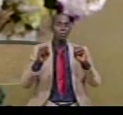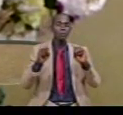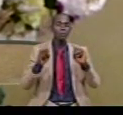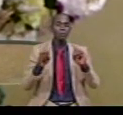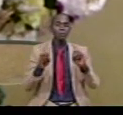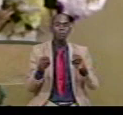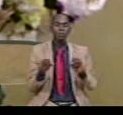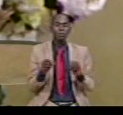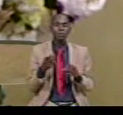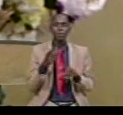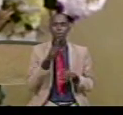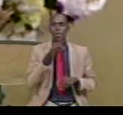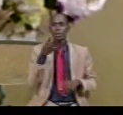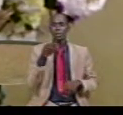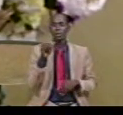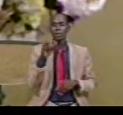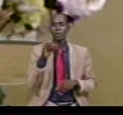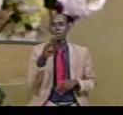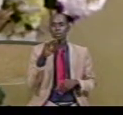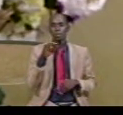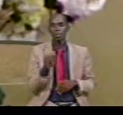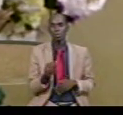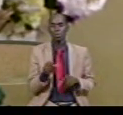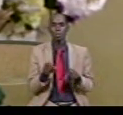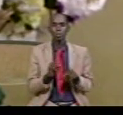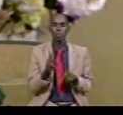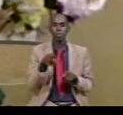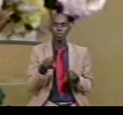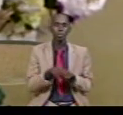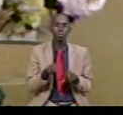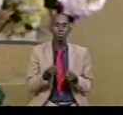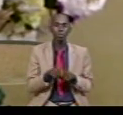of Zambia, that I also preside as chair,